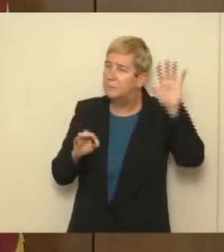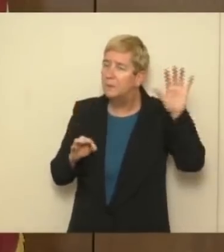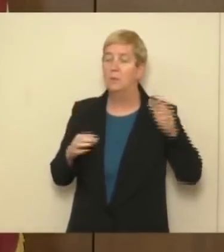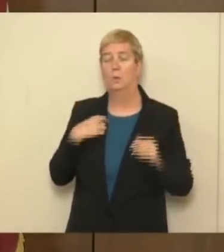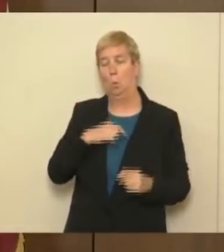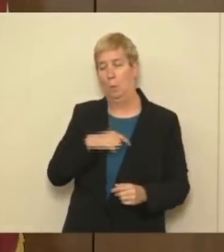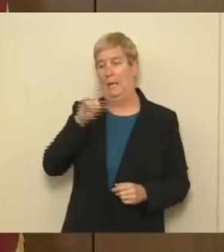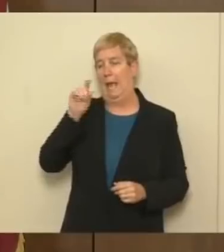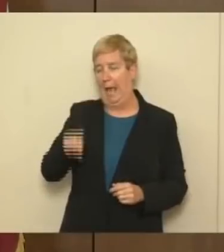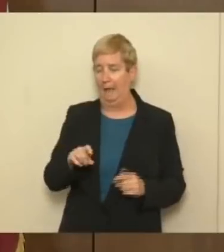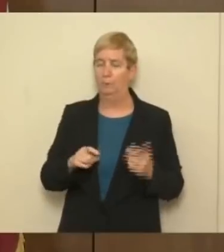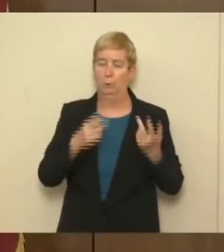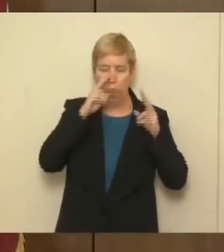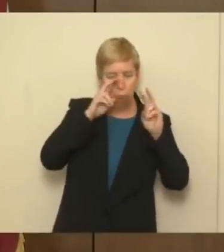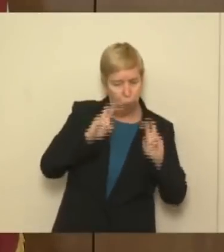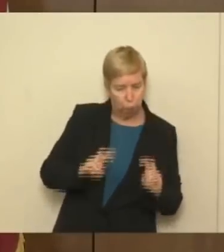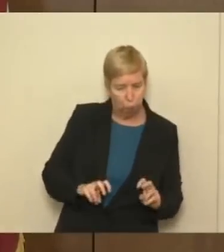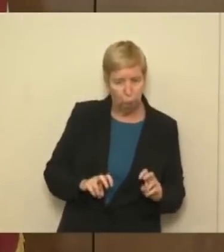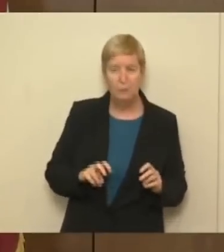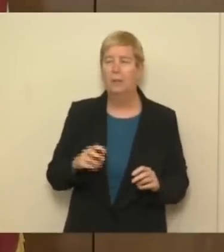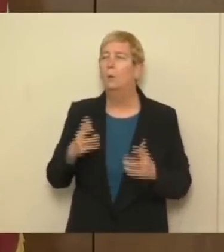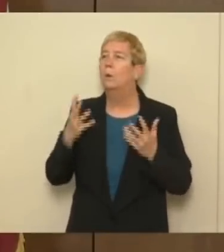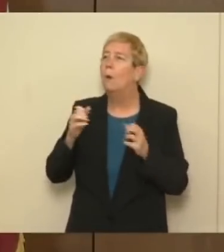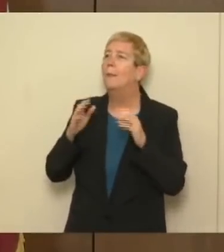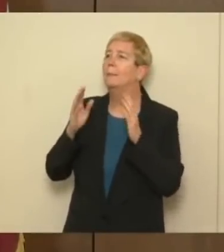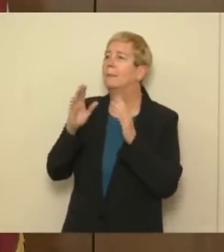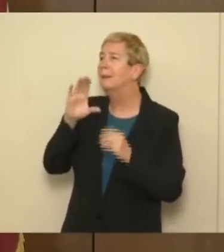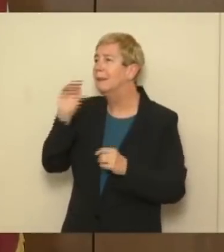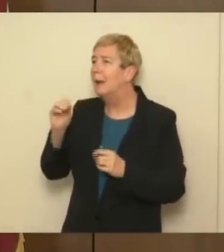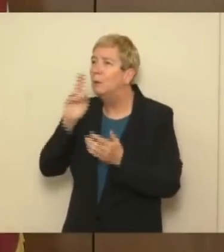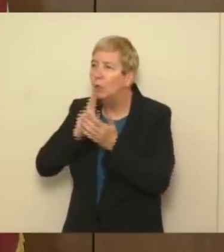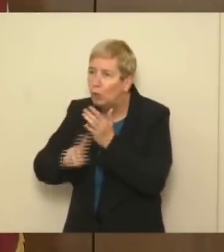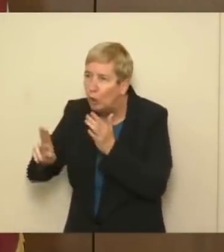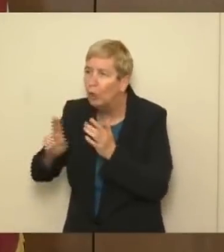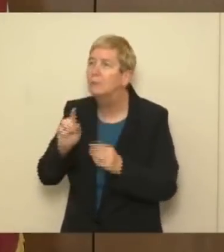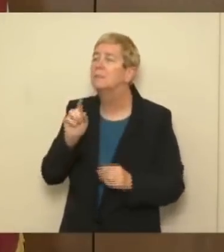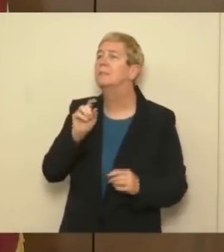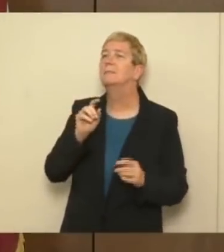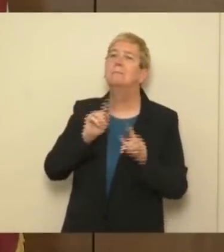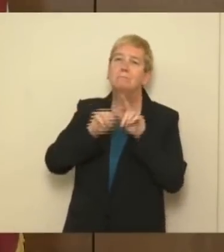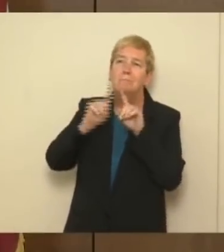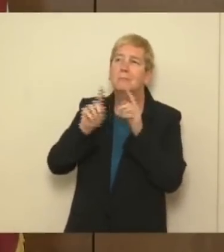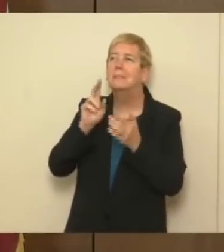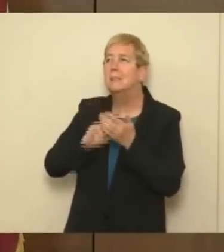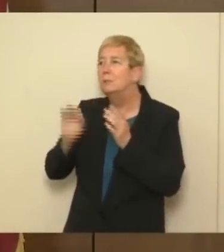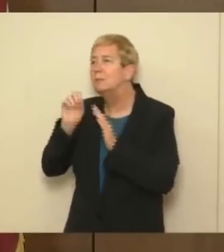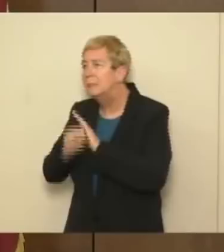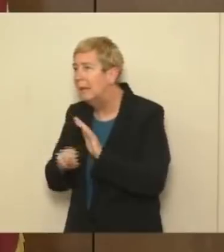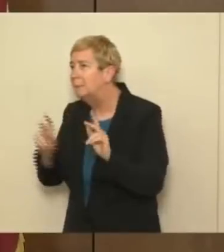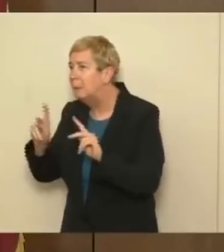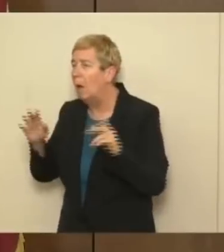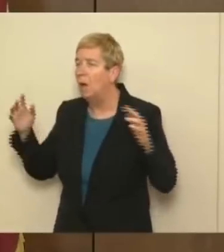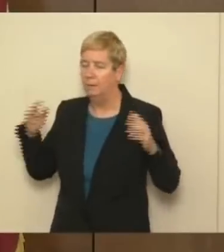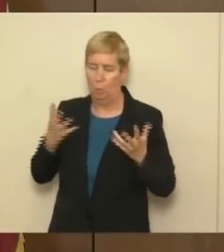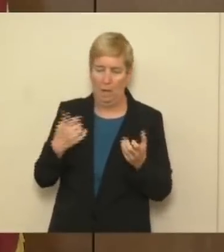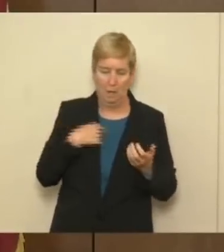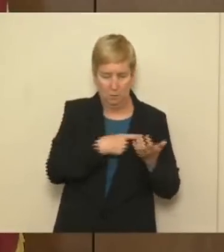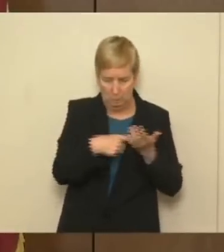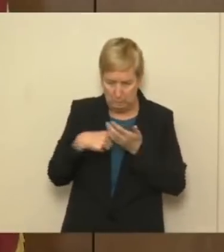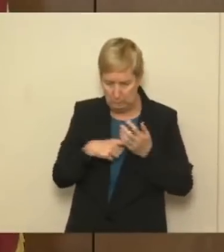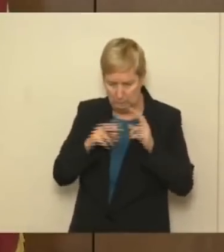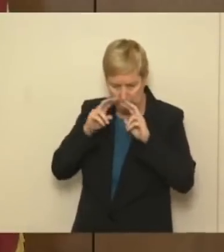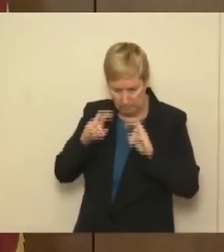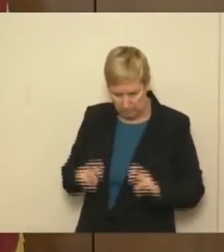and we want the different county clerks and the Secretary of State to help us now that if we still have a